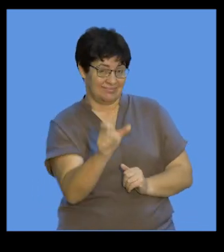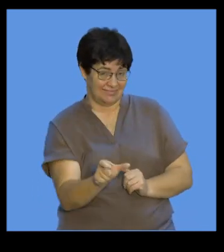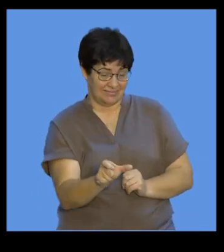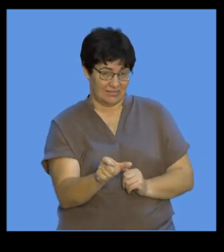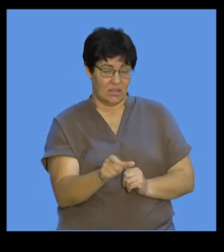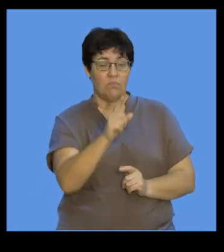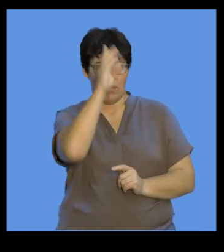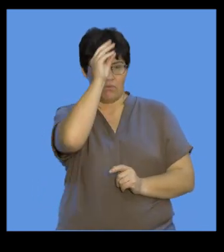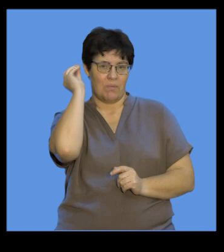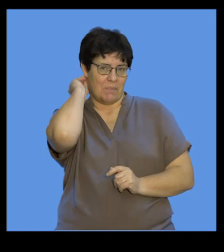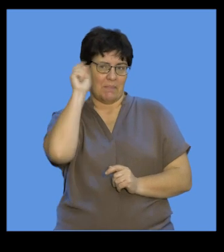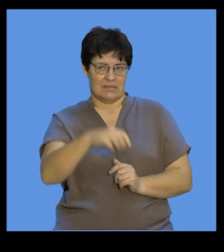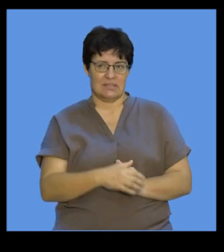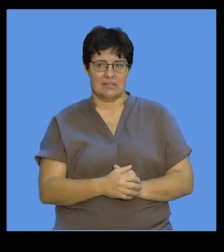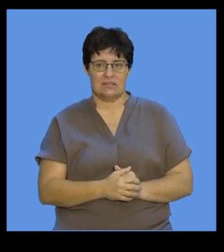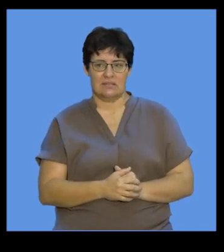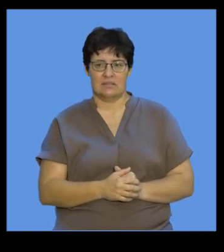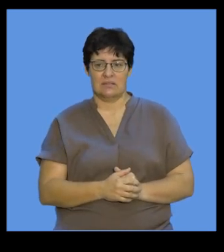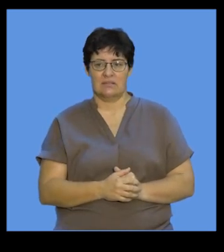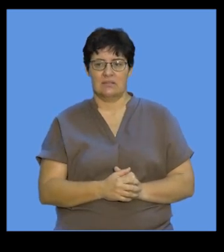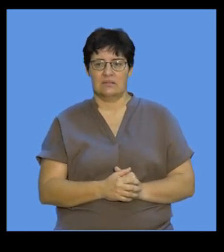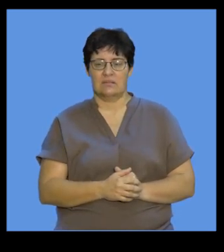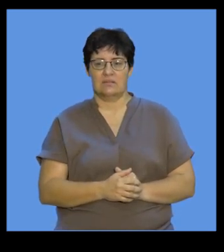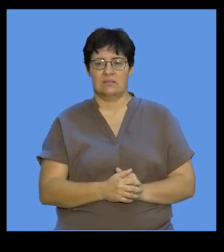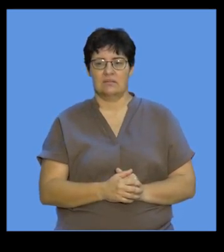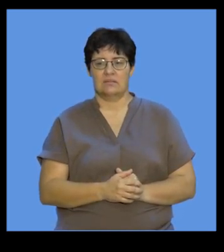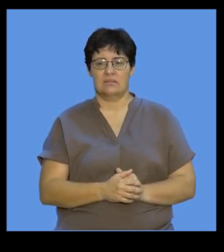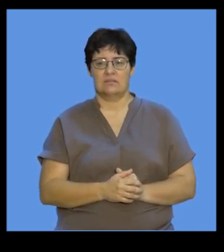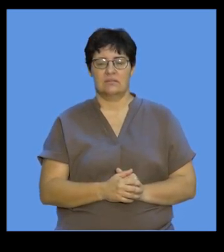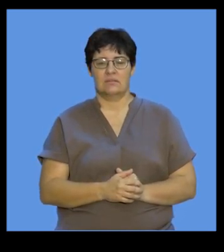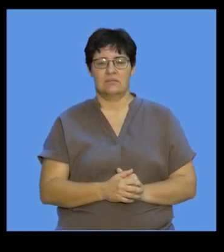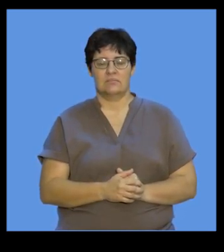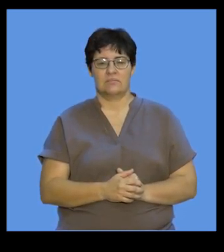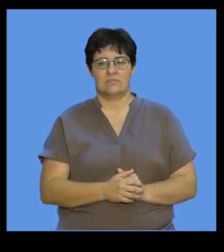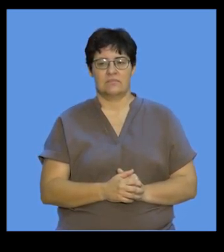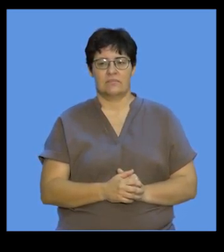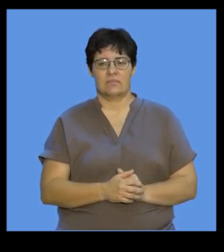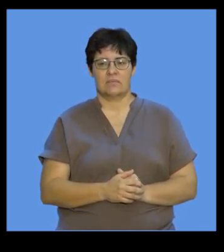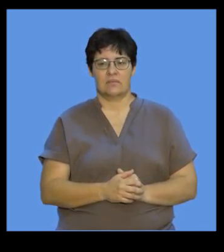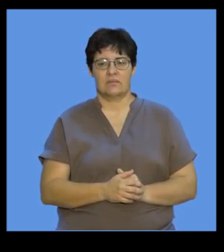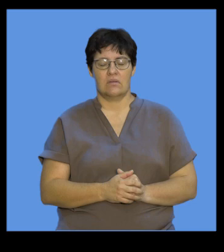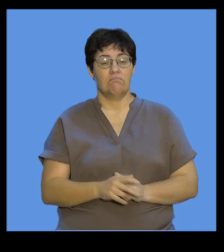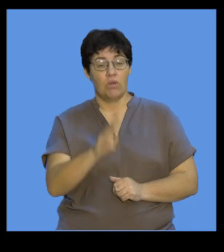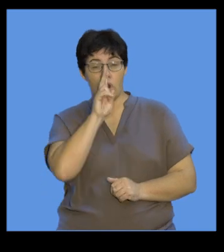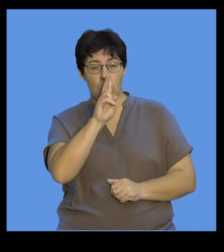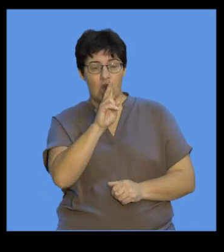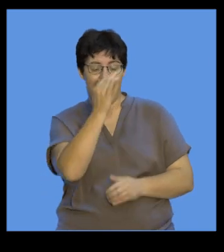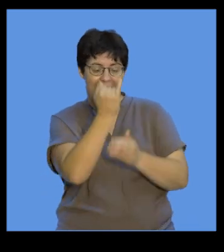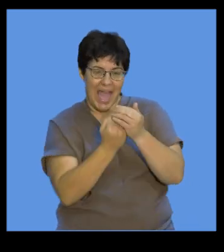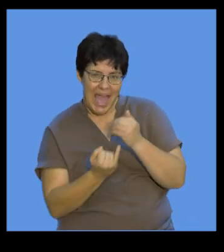take into, that you need to remember. I'm just going to do this. I've got this all the time. There we go. All right. We're going to look at the